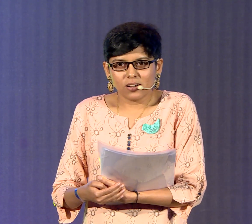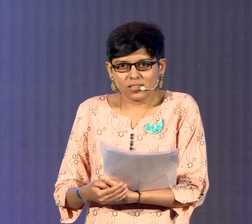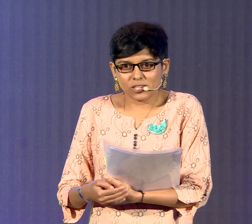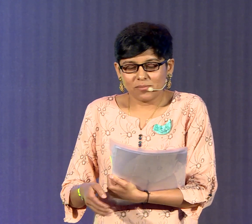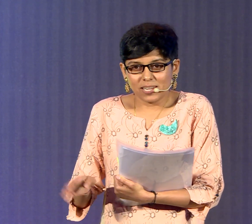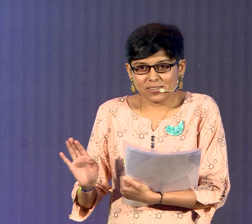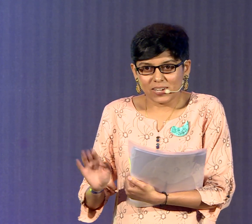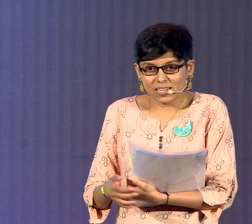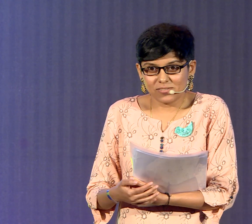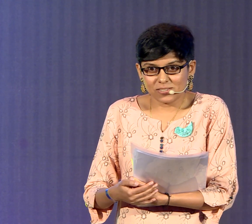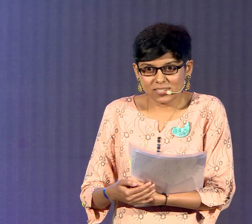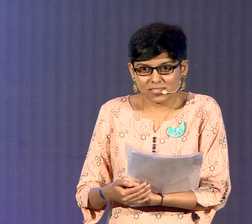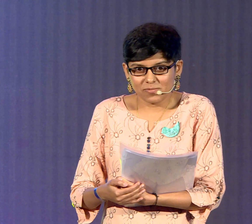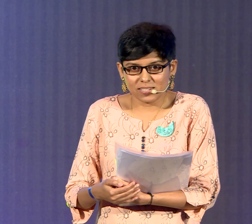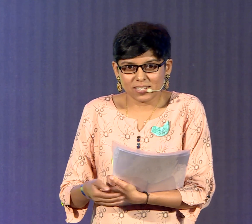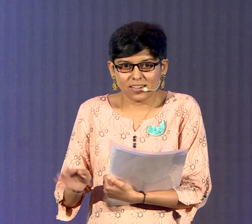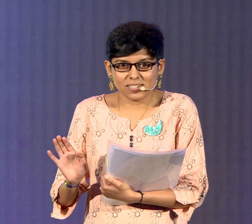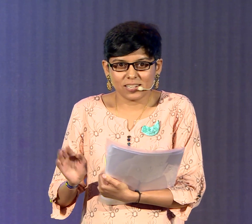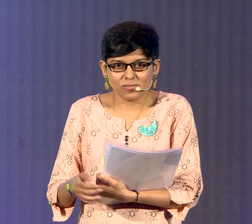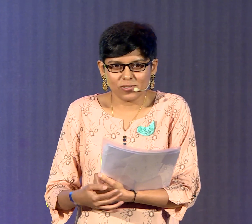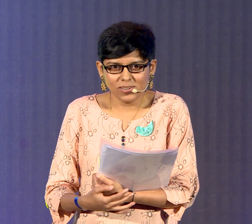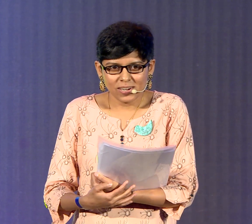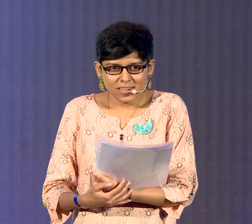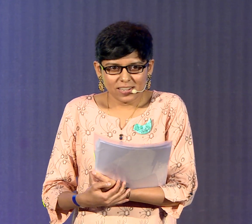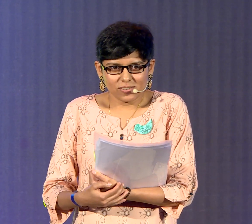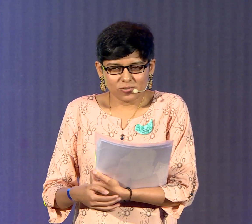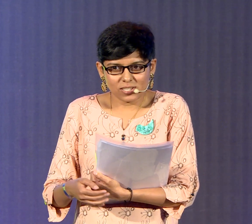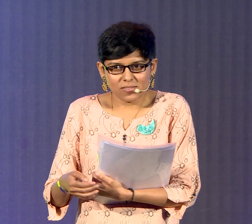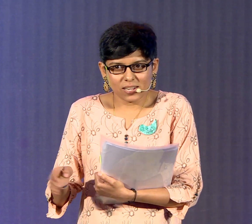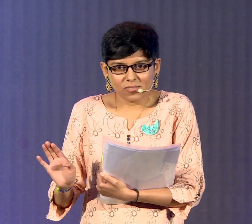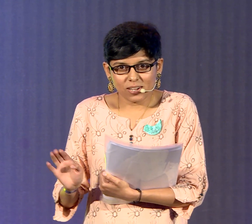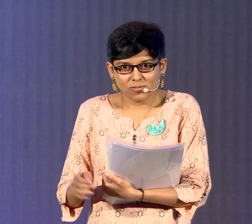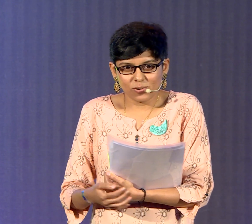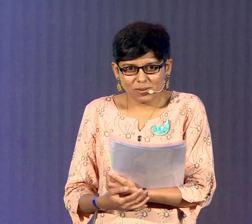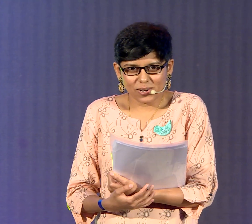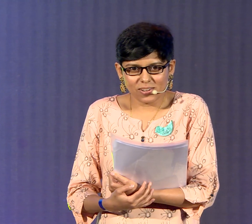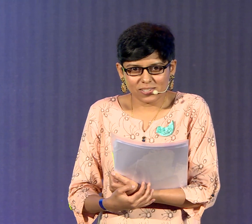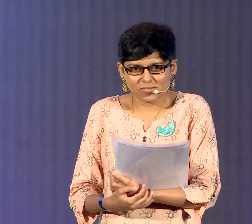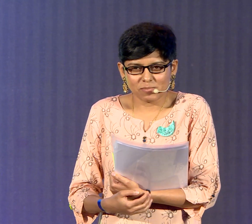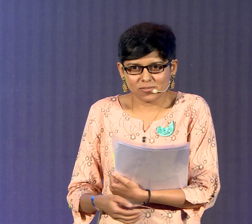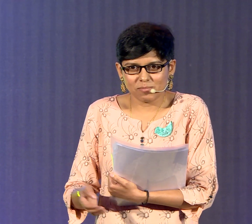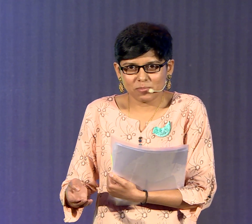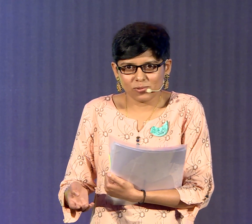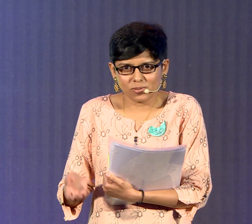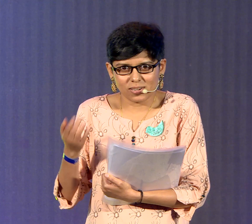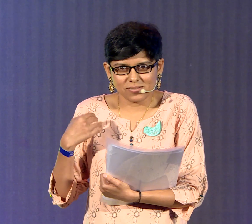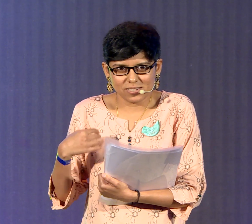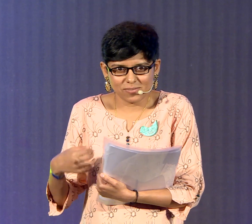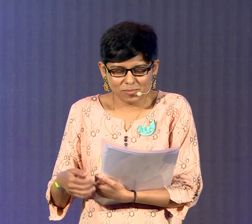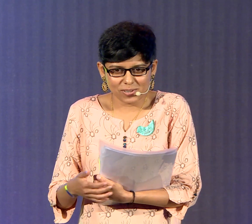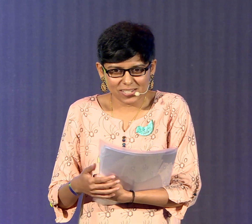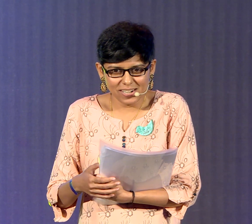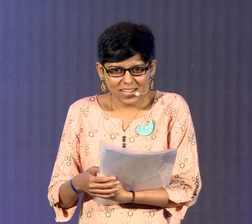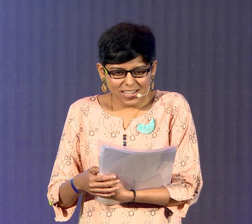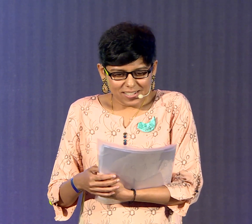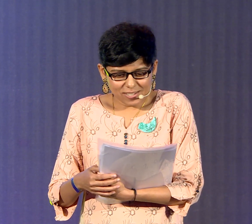In college, I made my life interesting because I got a cell phone, and I was receiving wrong phone number calls from different people who thought I was a